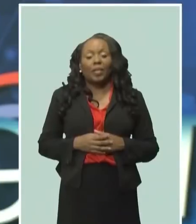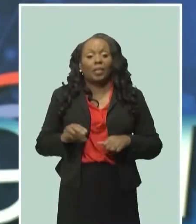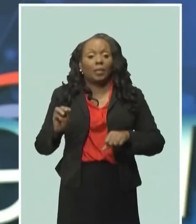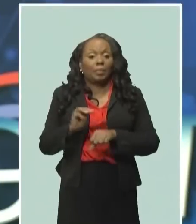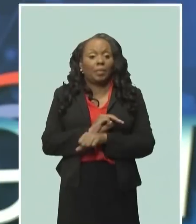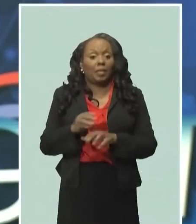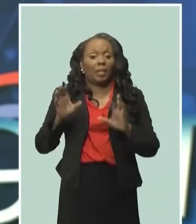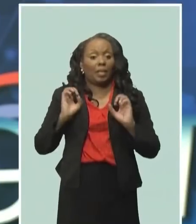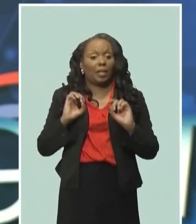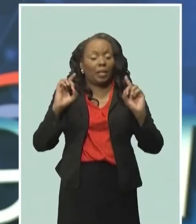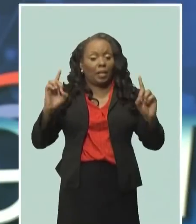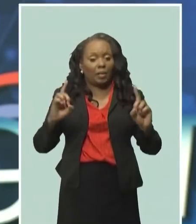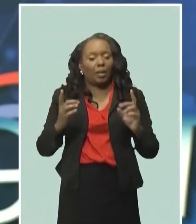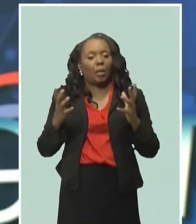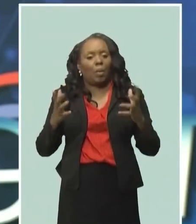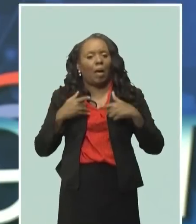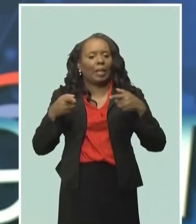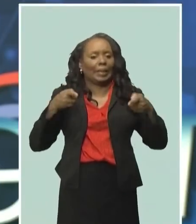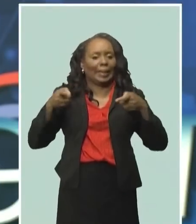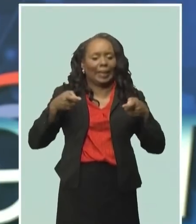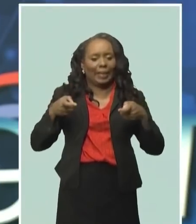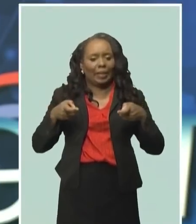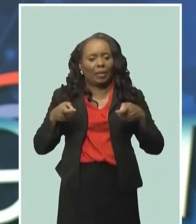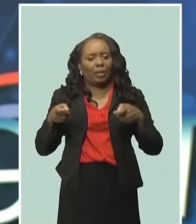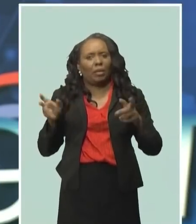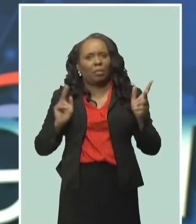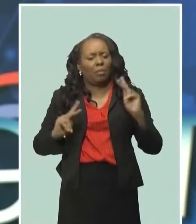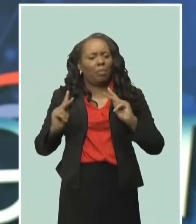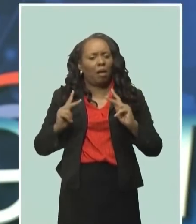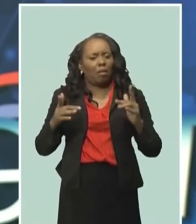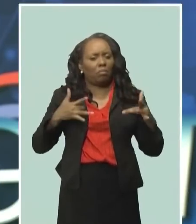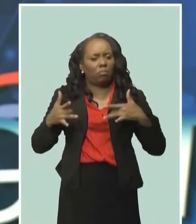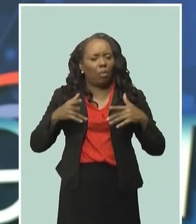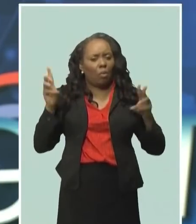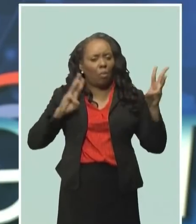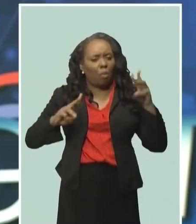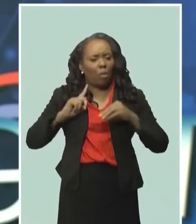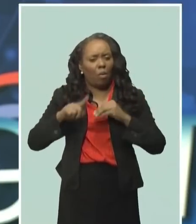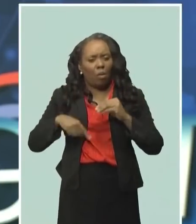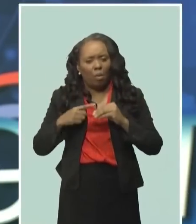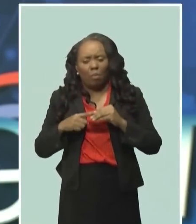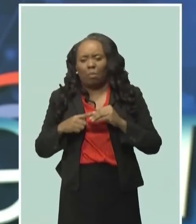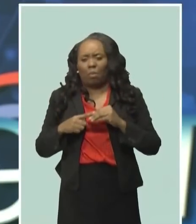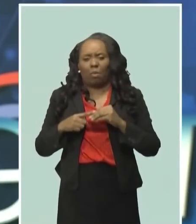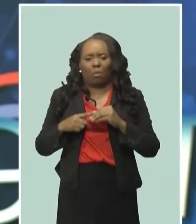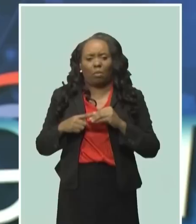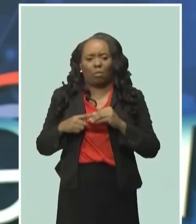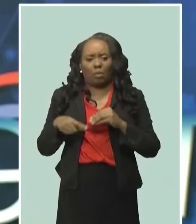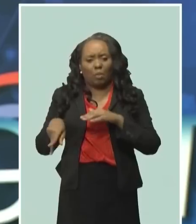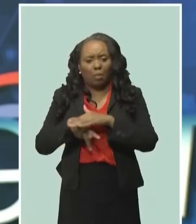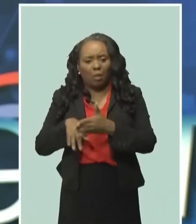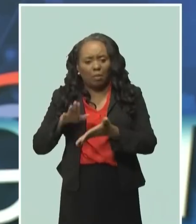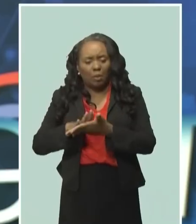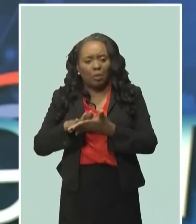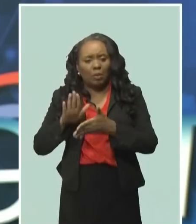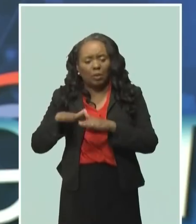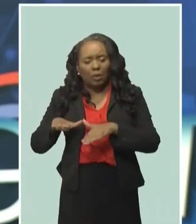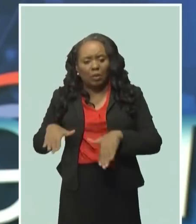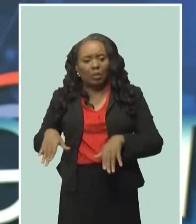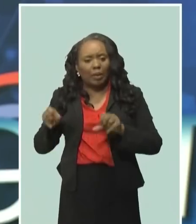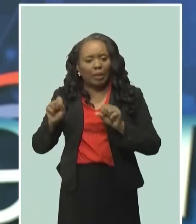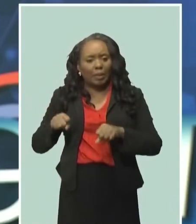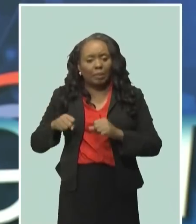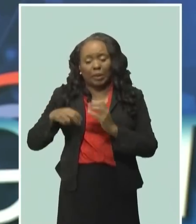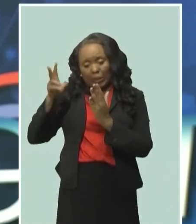The Ministry of Education is moving to address concerns about literacy and numeracy deficits in primary schools. Minister